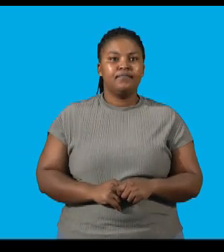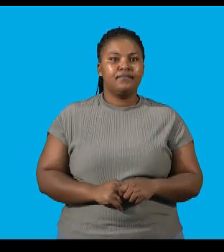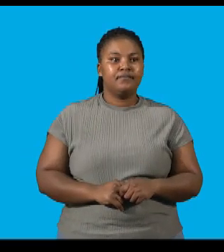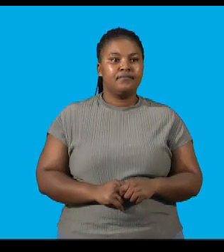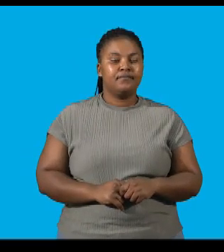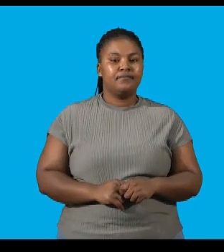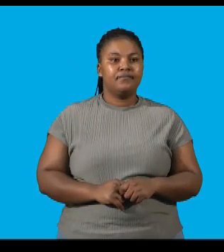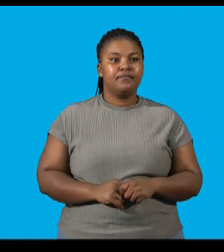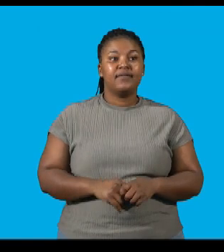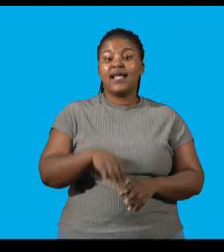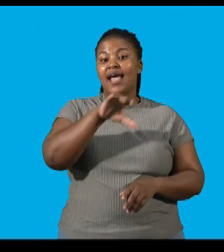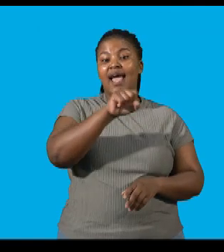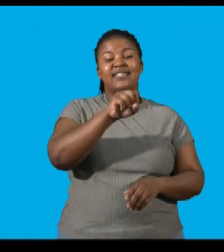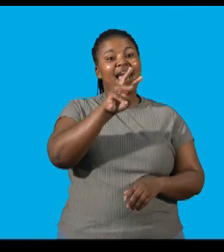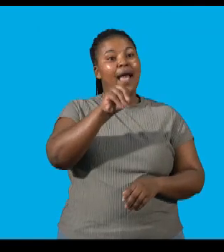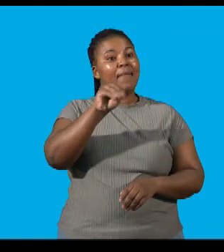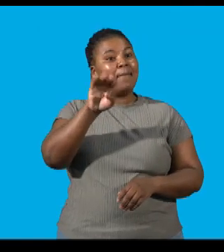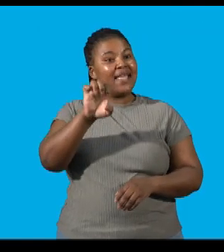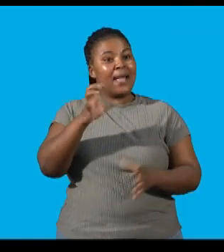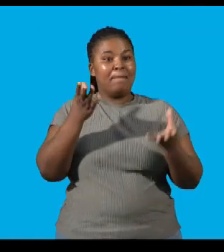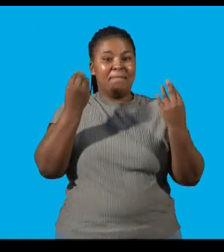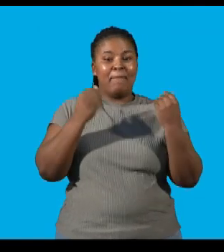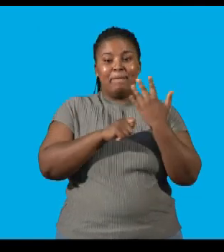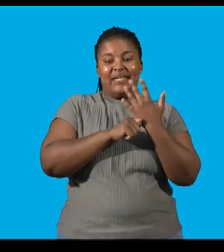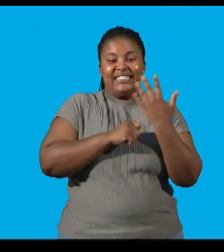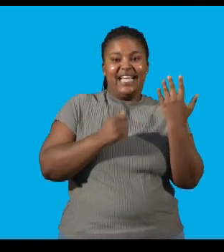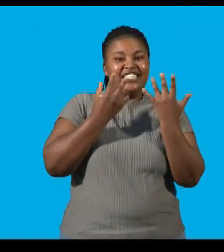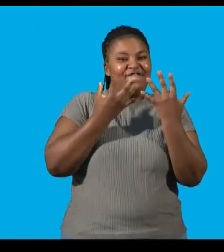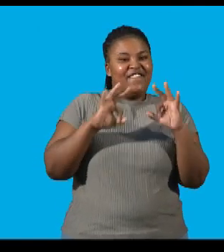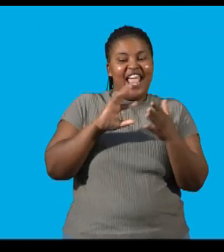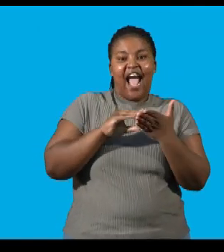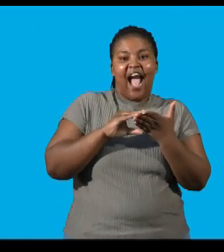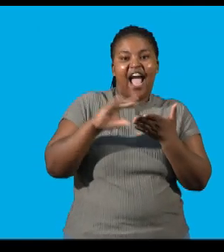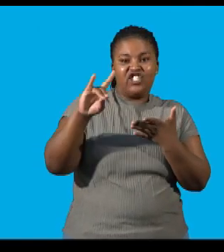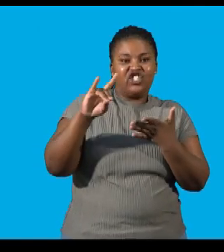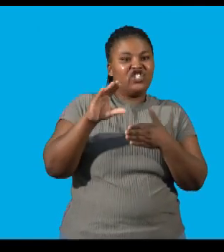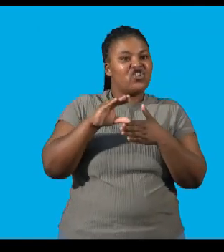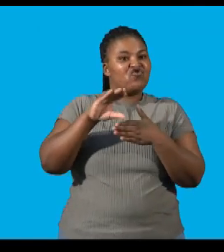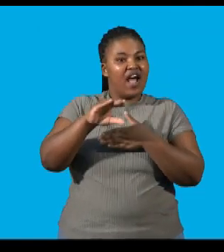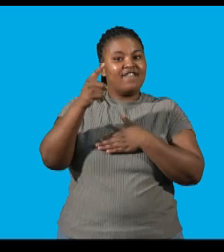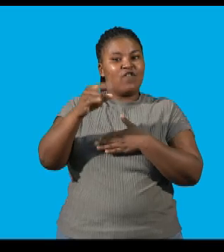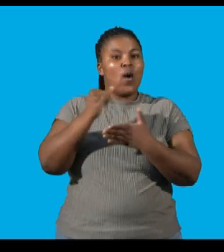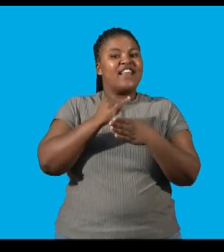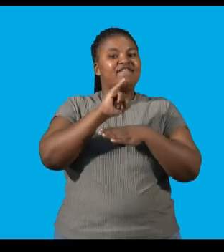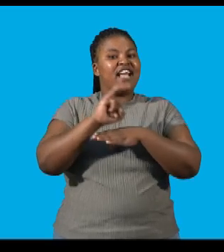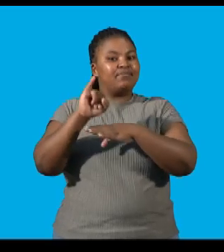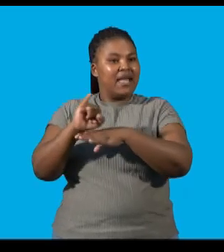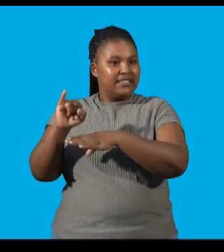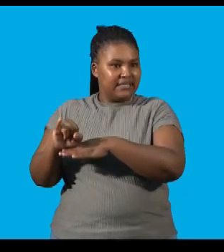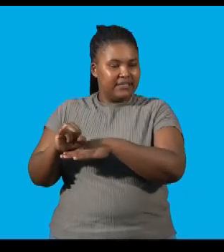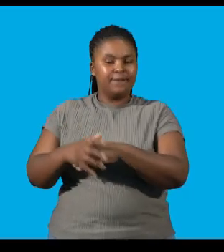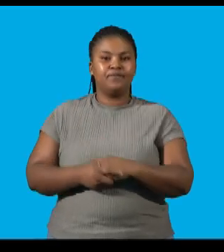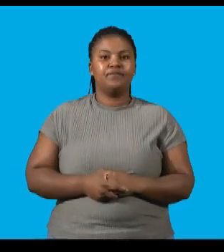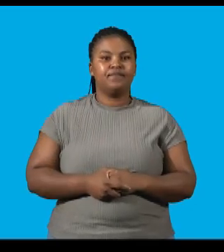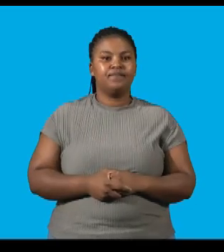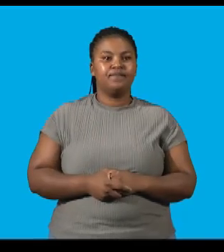So it is saying SMMEs receive a tax-free cash grant for investment in industries.